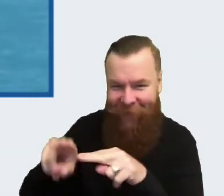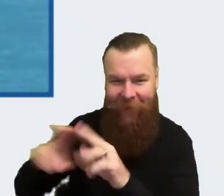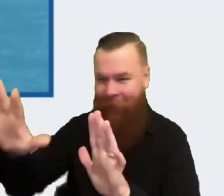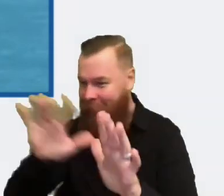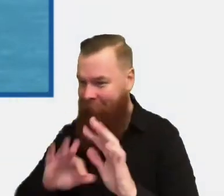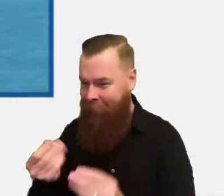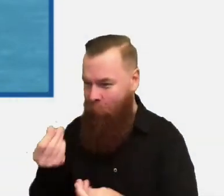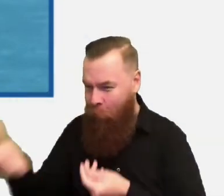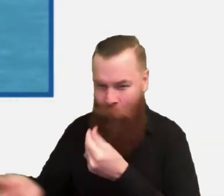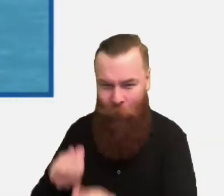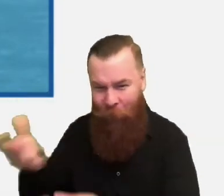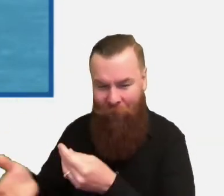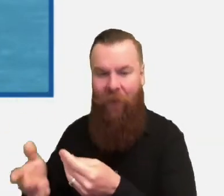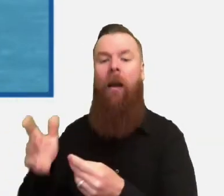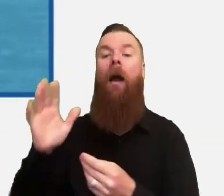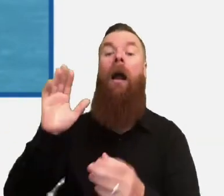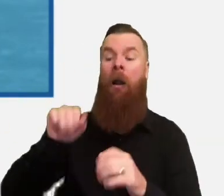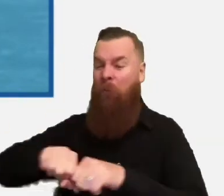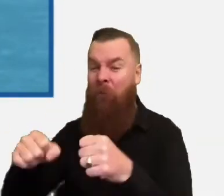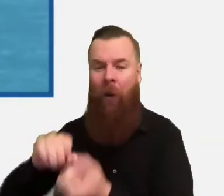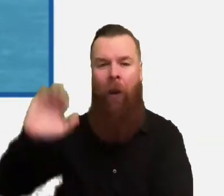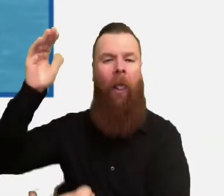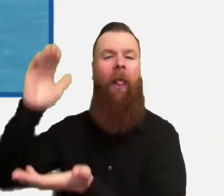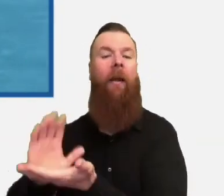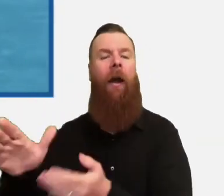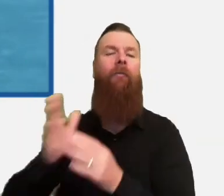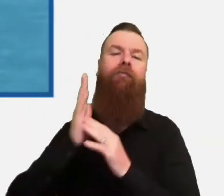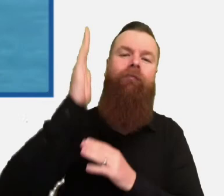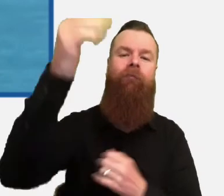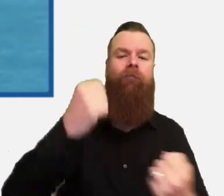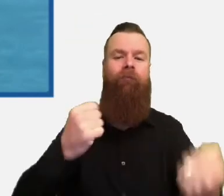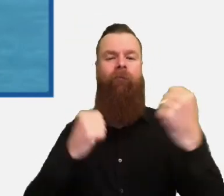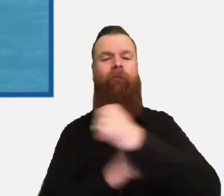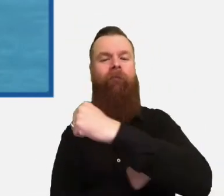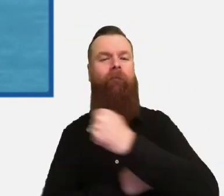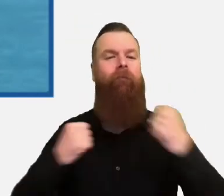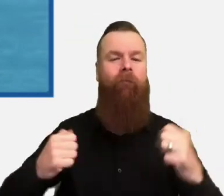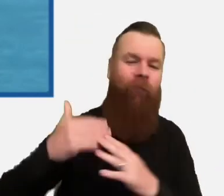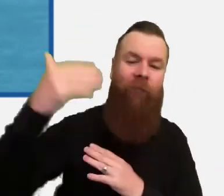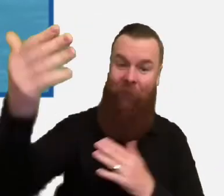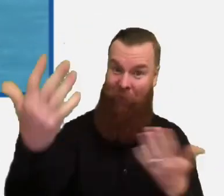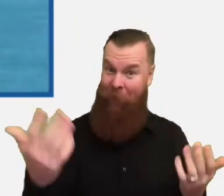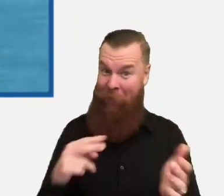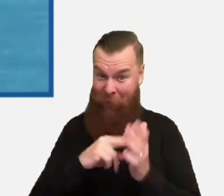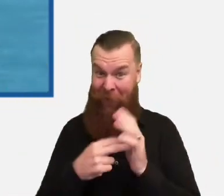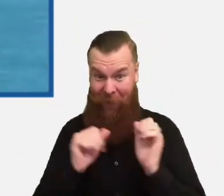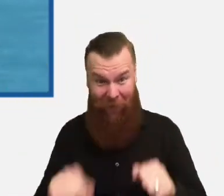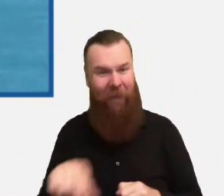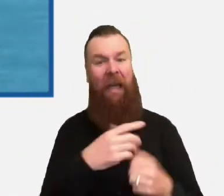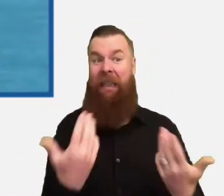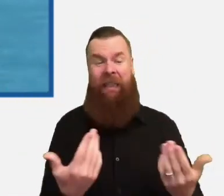good returns. So there are also good arguments for not always building new, that we can actually